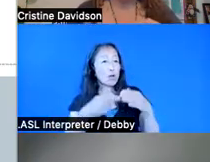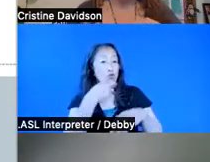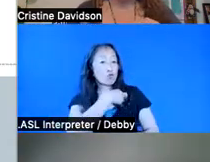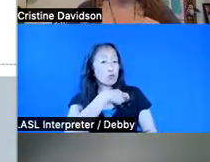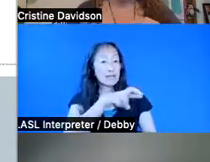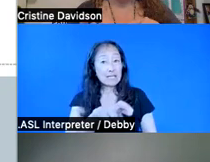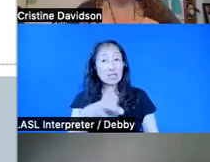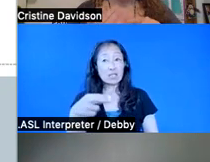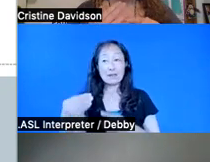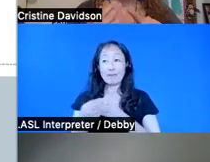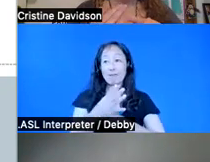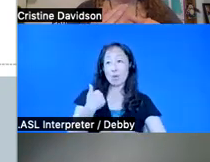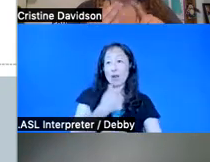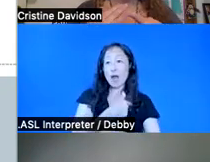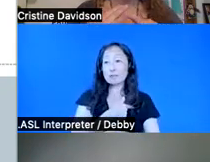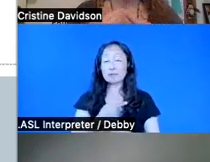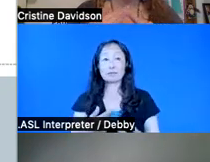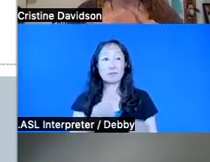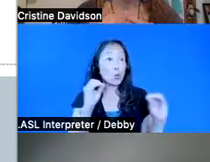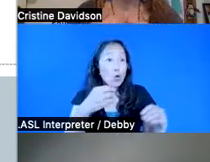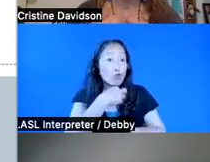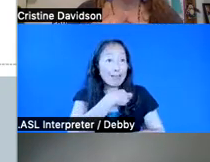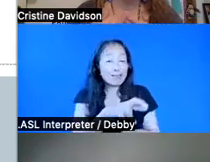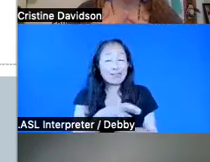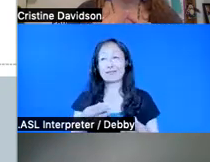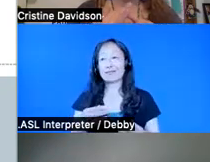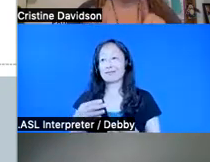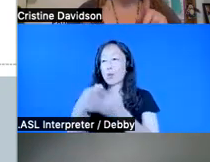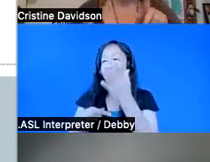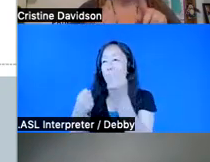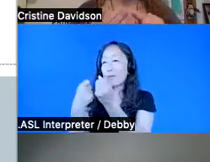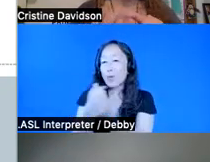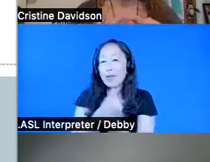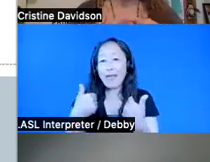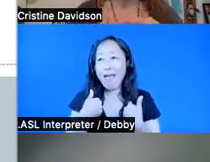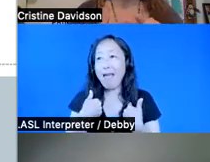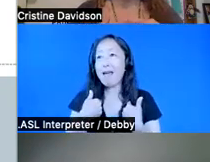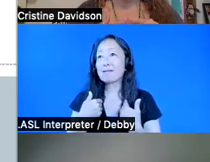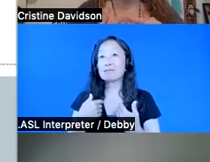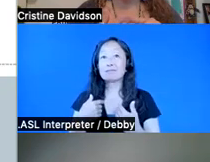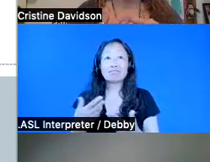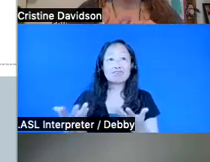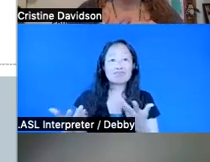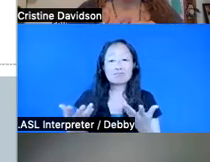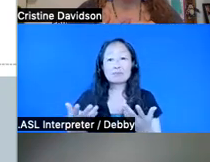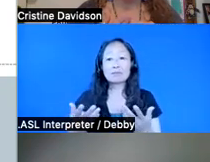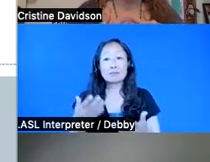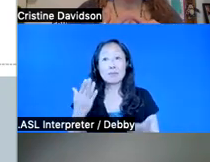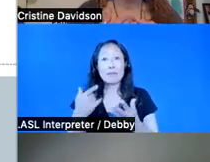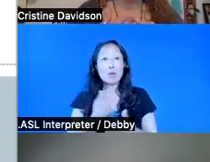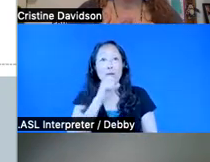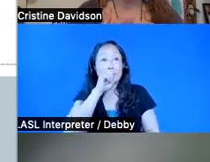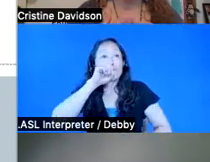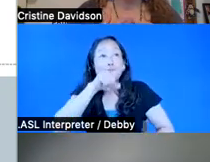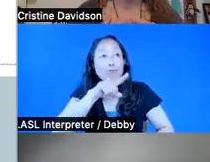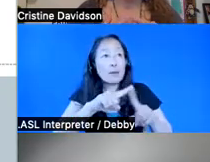support, what did we disclose and somebody believed us? Did we disclose and somebody called us a liar and threw us